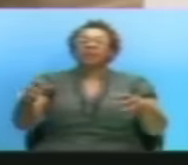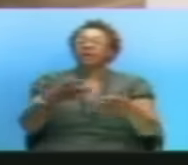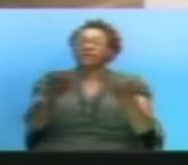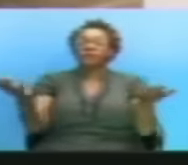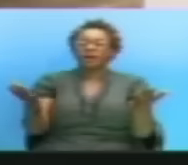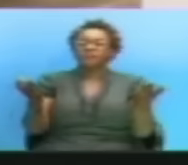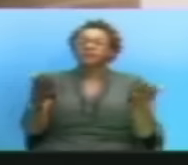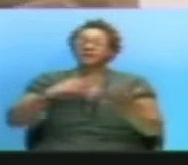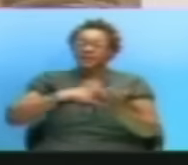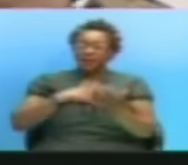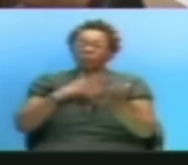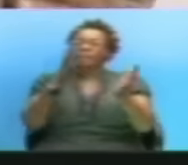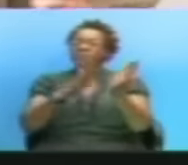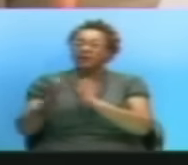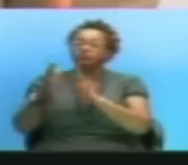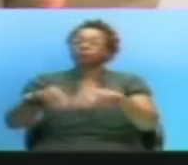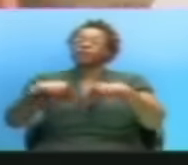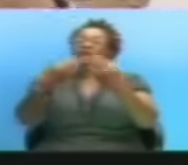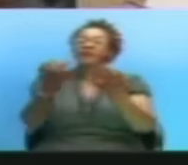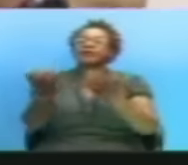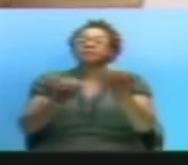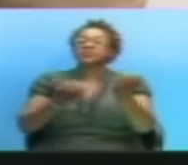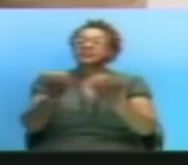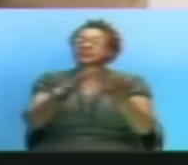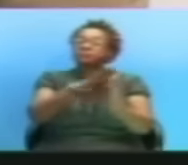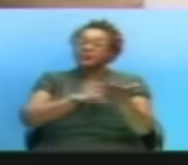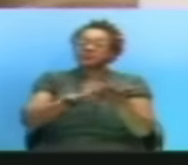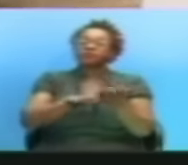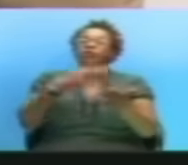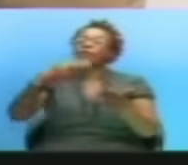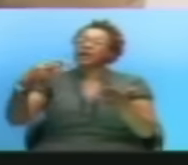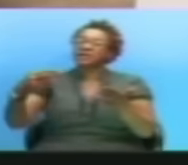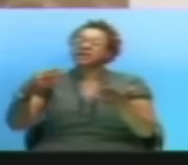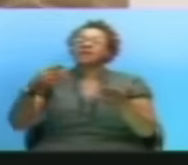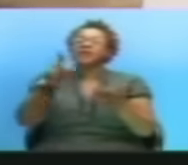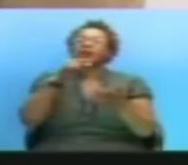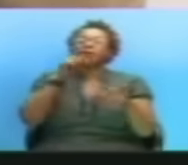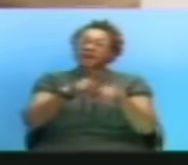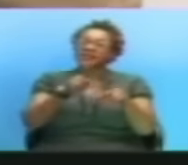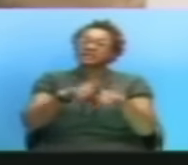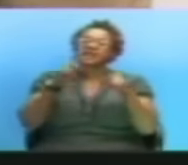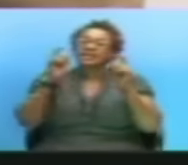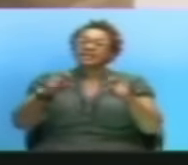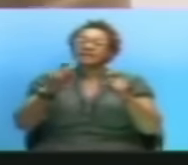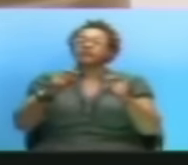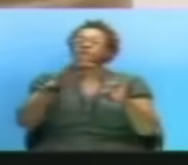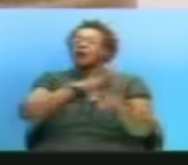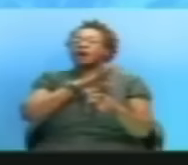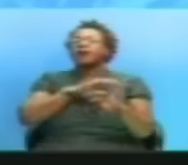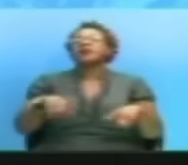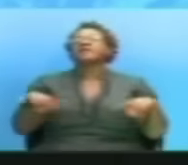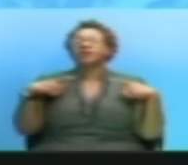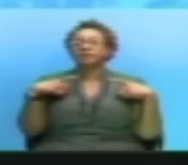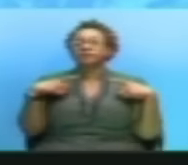It is in our master plan to provide a trading place for these hawkers. They are our brothers. They need to really earn a livelihood. Okay. All right. We